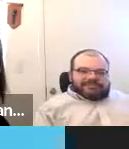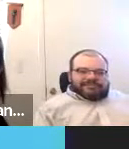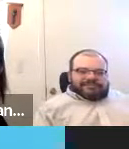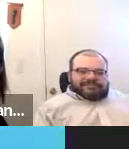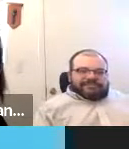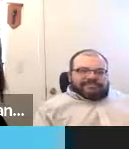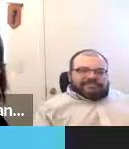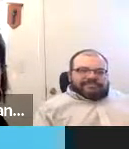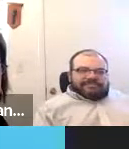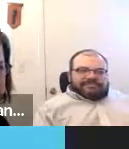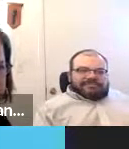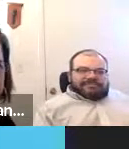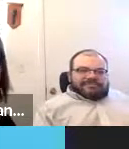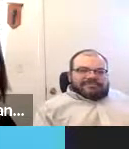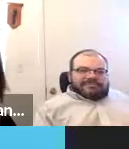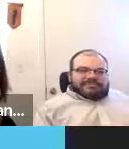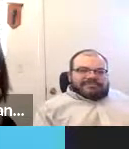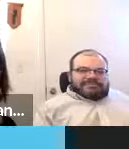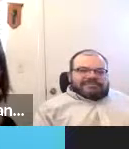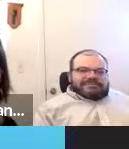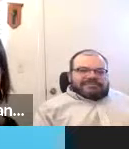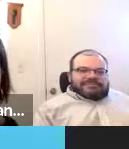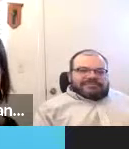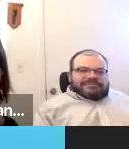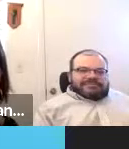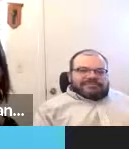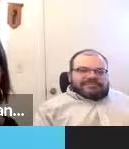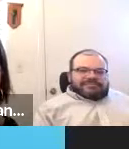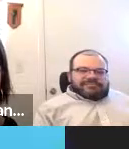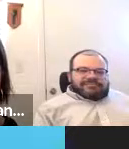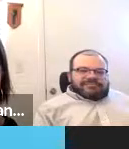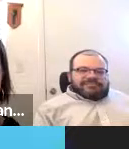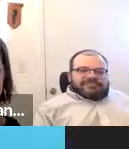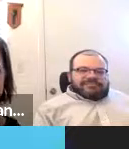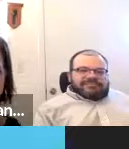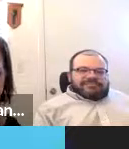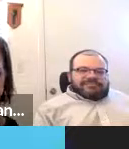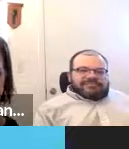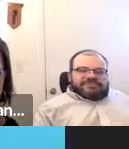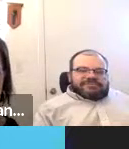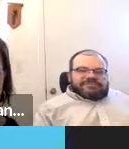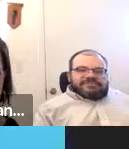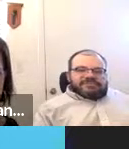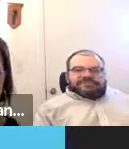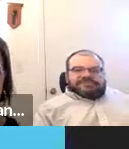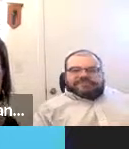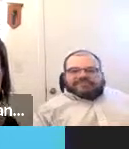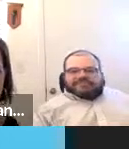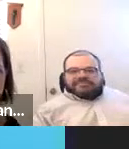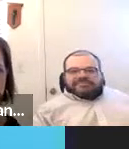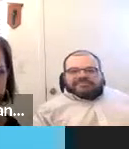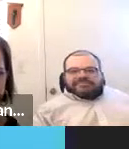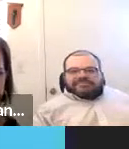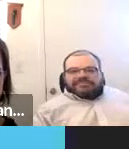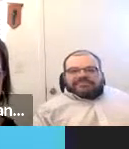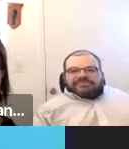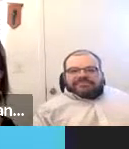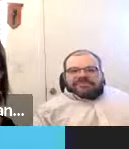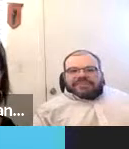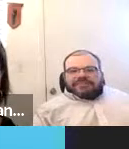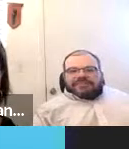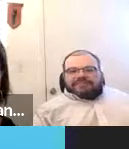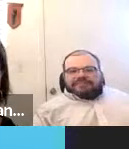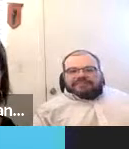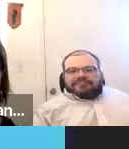So the other parenting gene is from disability as embodiment. So we have seen this